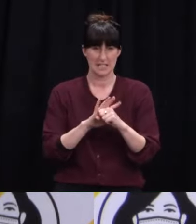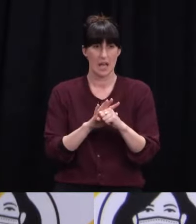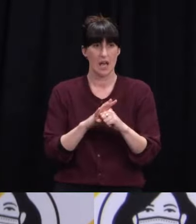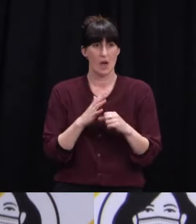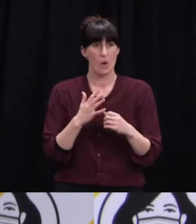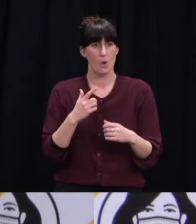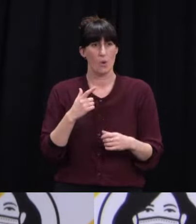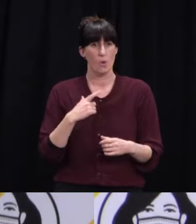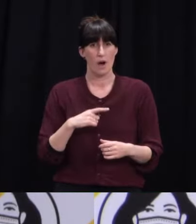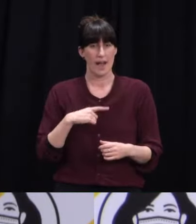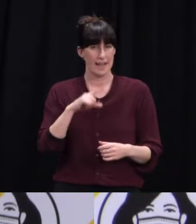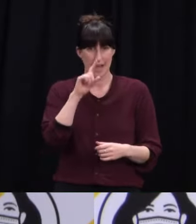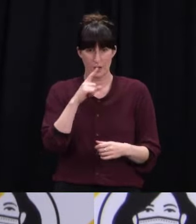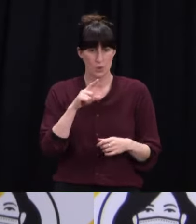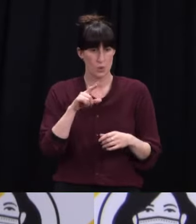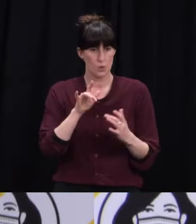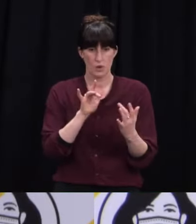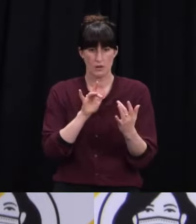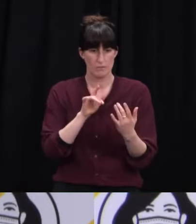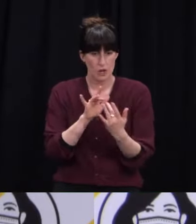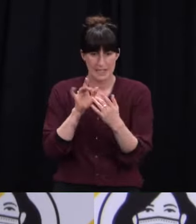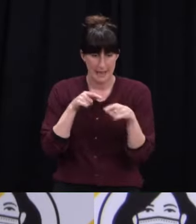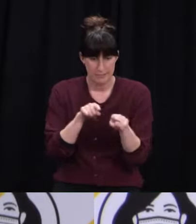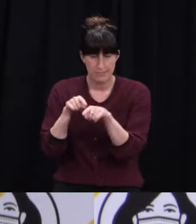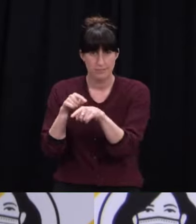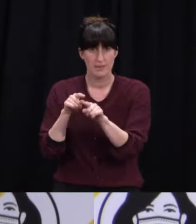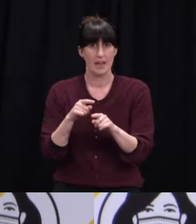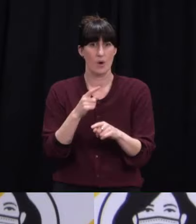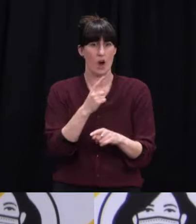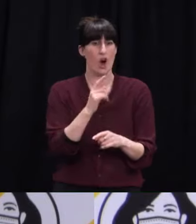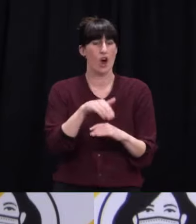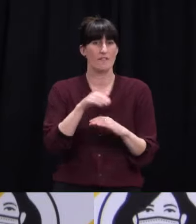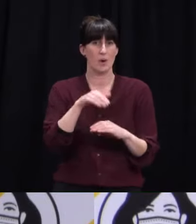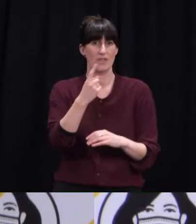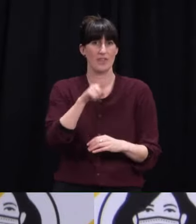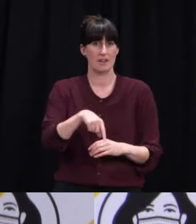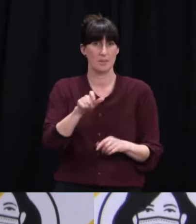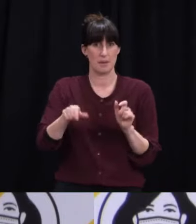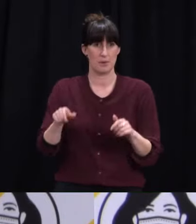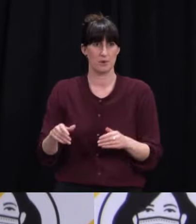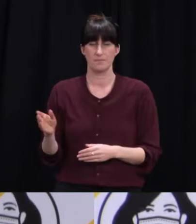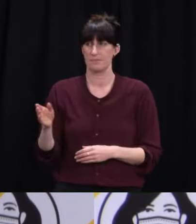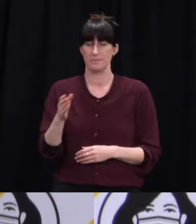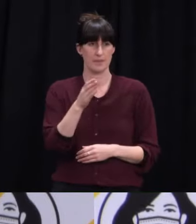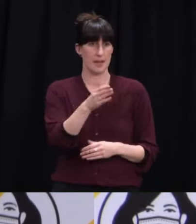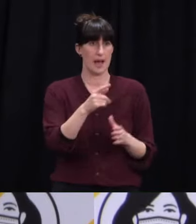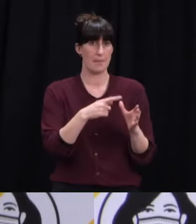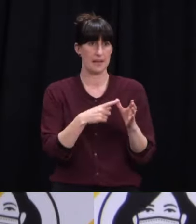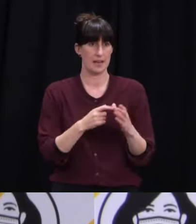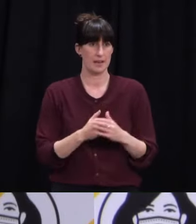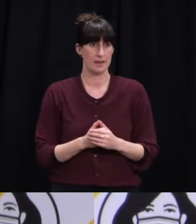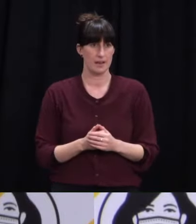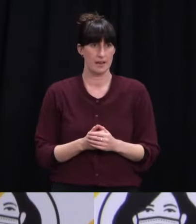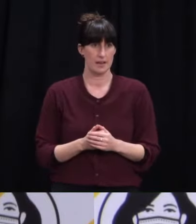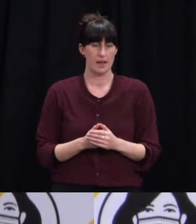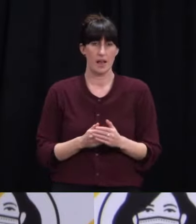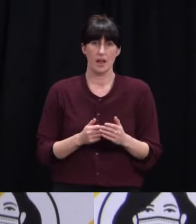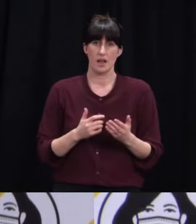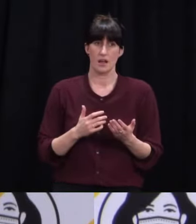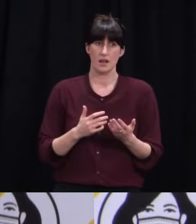of less? Yeah. Well, the preparation was ongoing at the time. Amelia. Thank you. Is the elimination strategy a